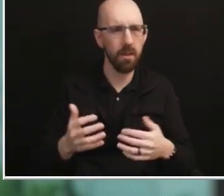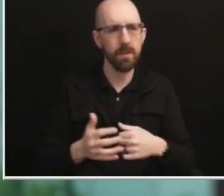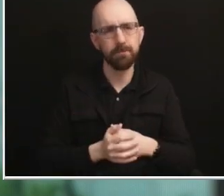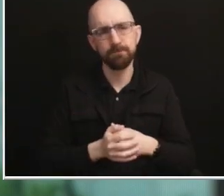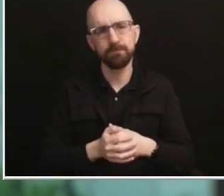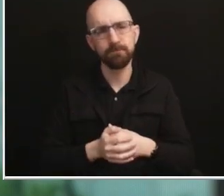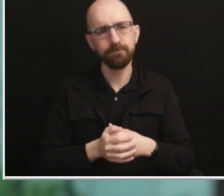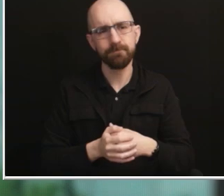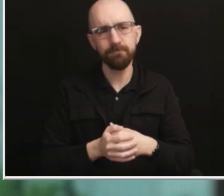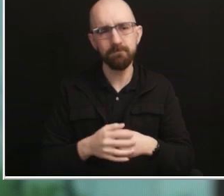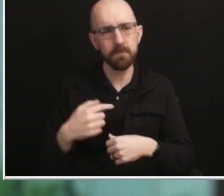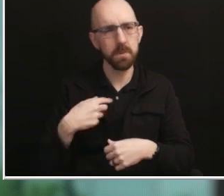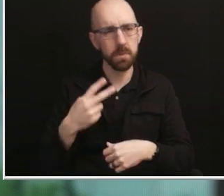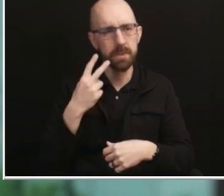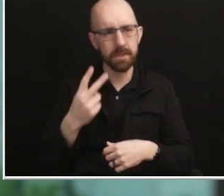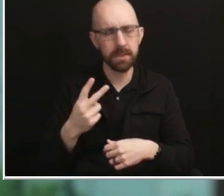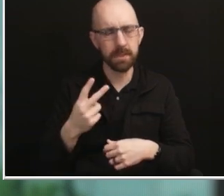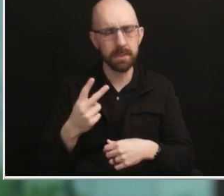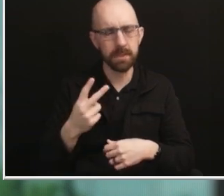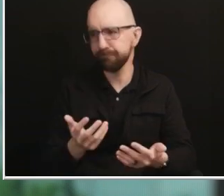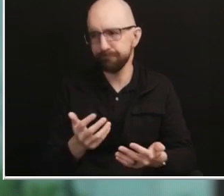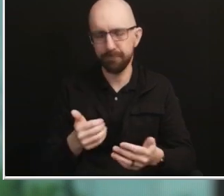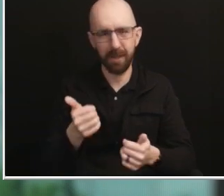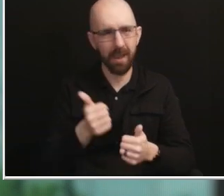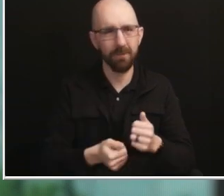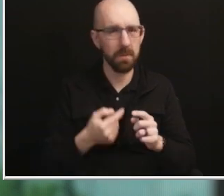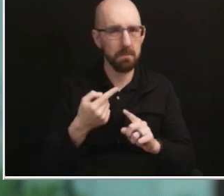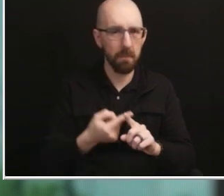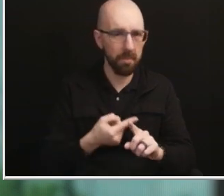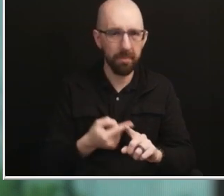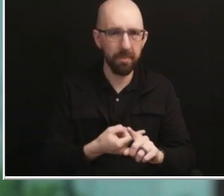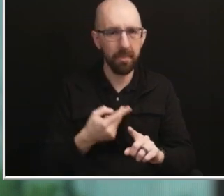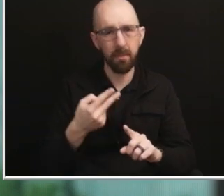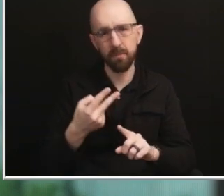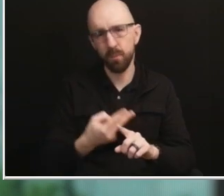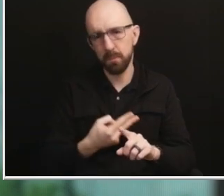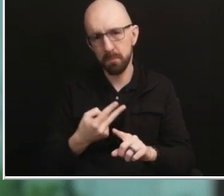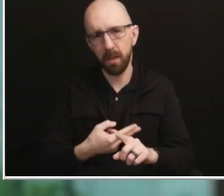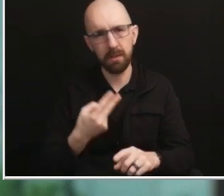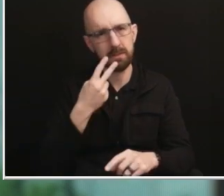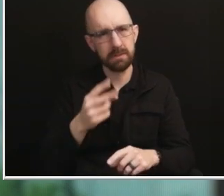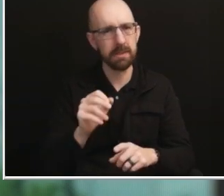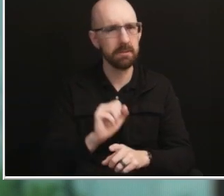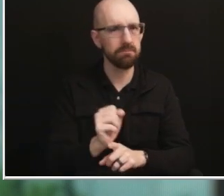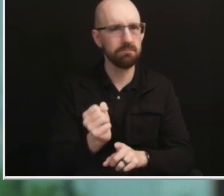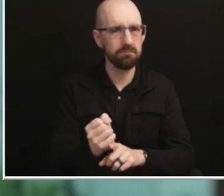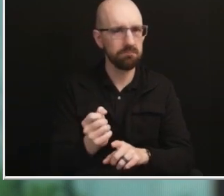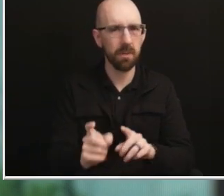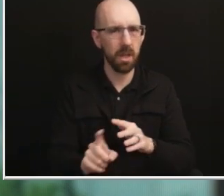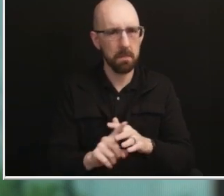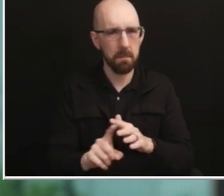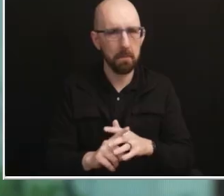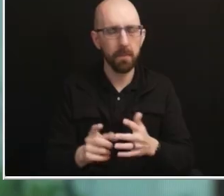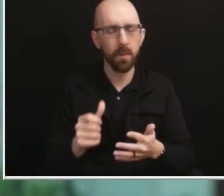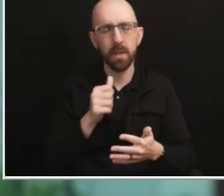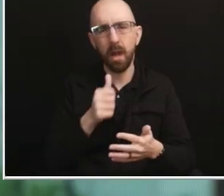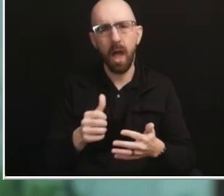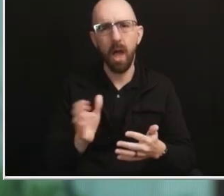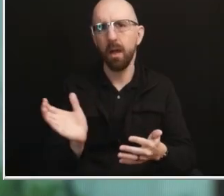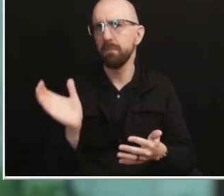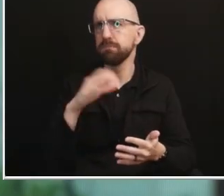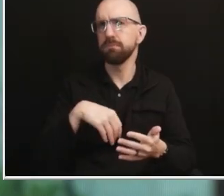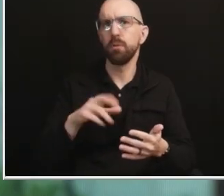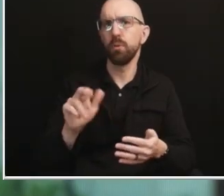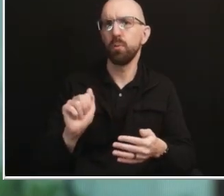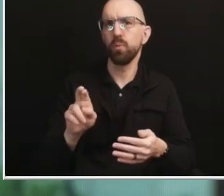We see, every month or two we'll see cases. So I would say it's not uncommon. I would tell you